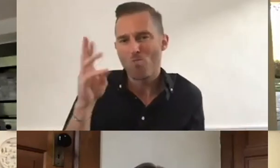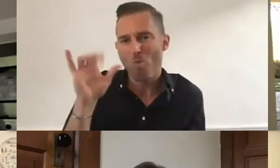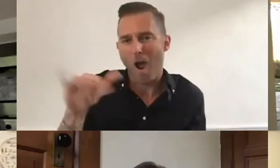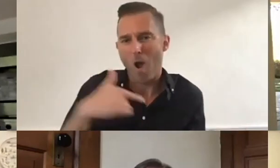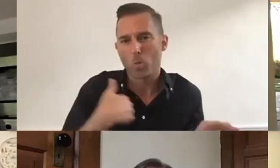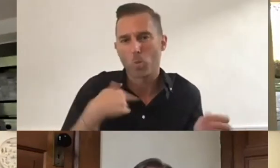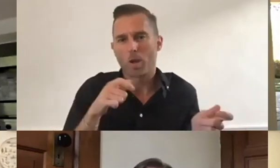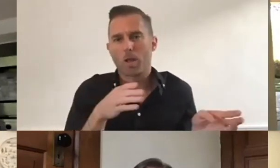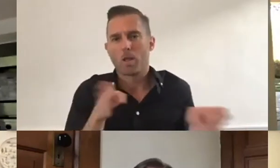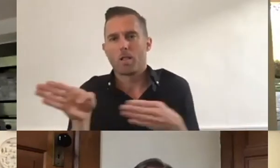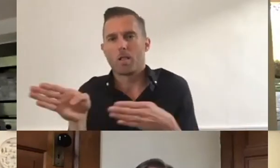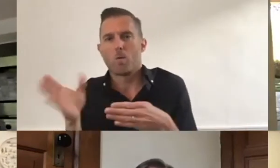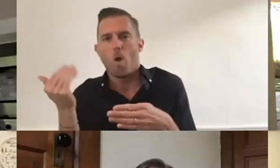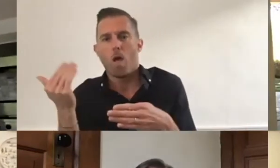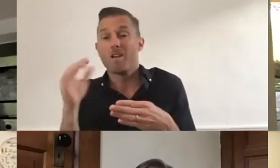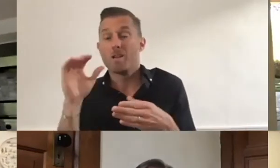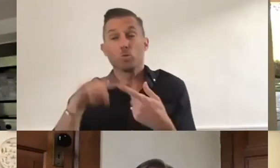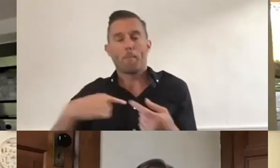me is the most important.